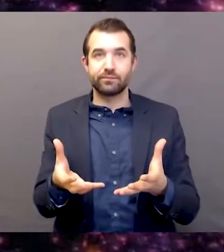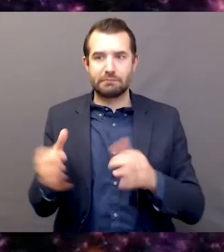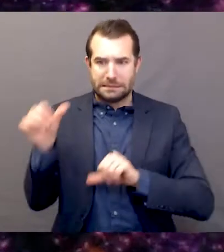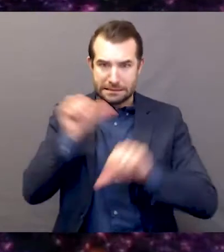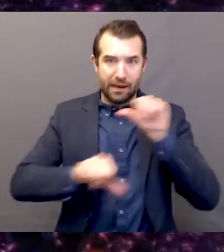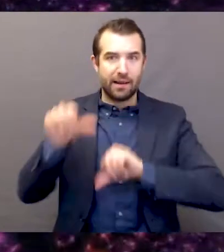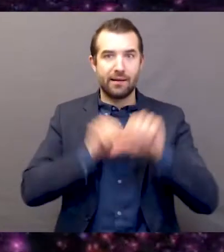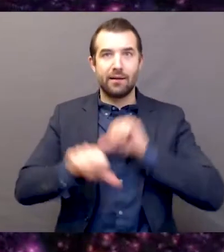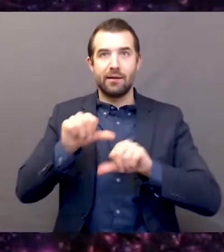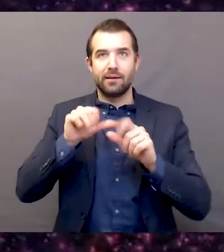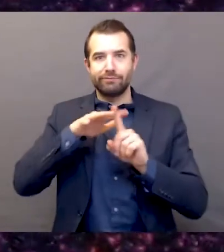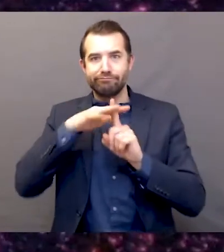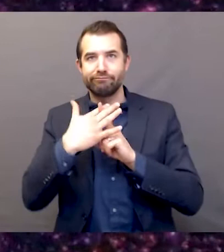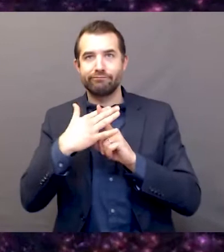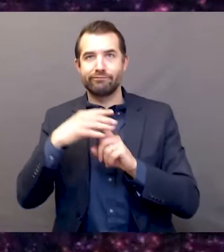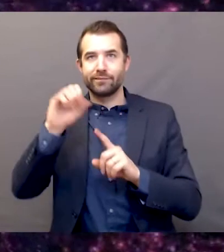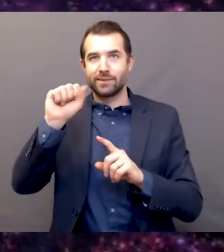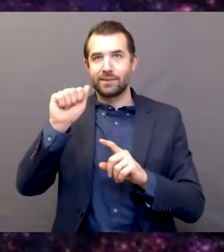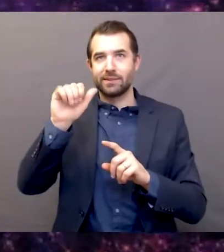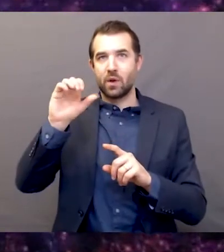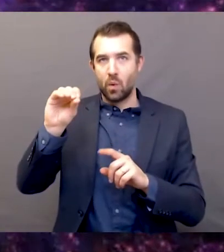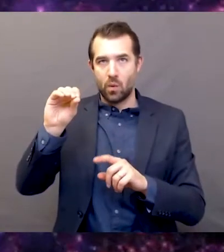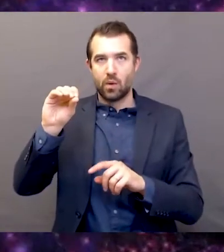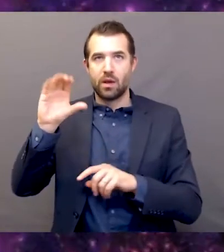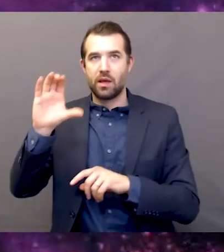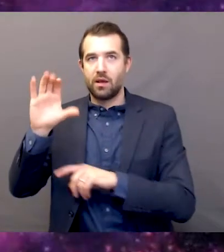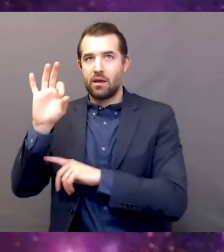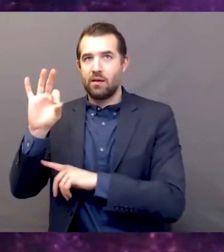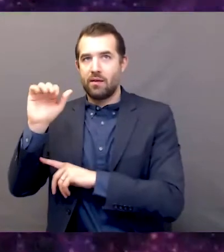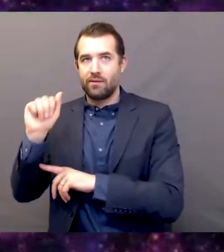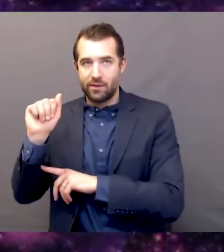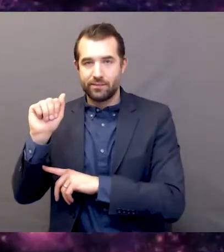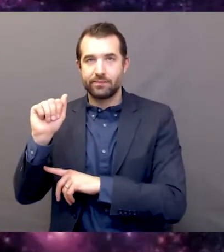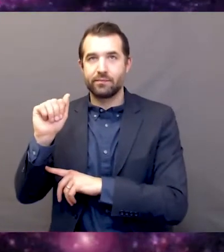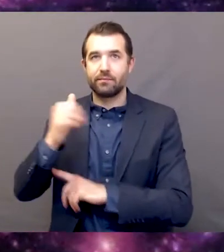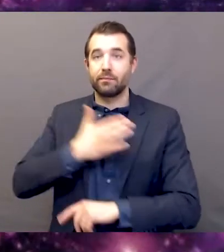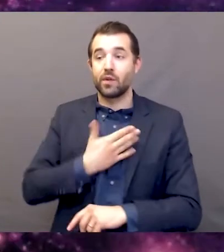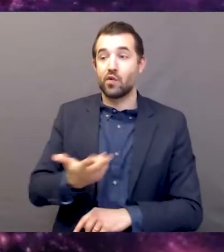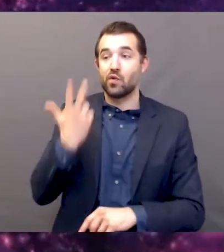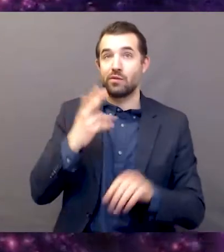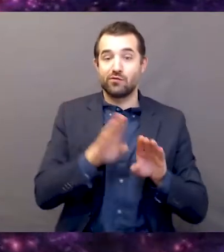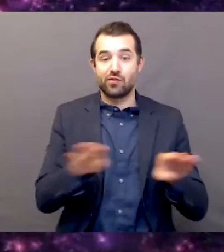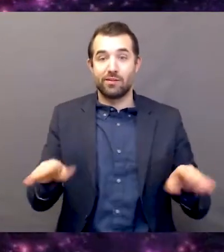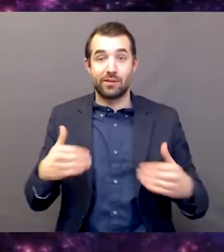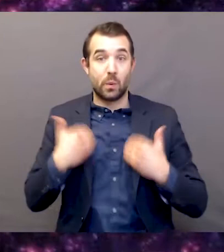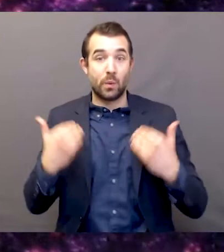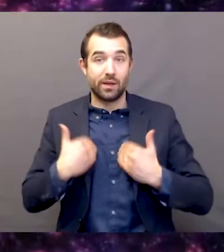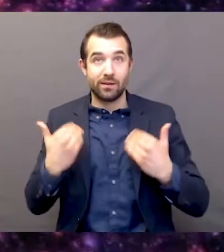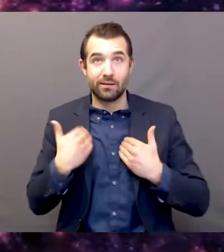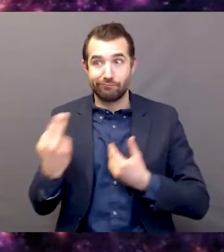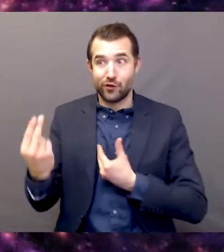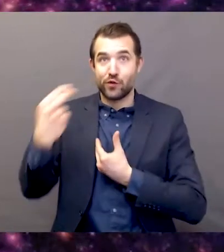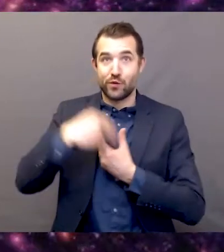and scientific environment at SAO and CFA. And my 3 children, when they were young, often came to work as well. And before